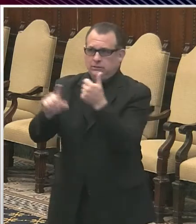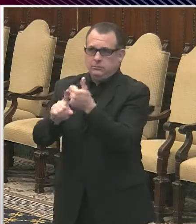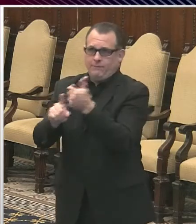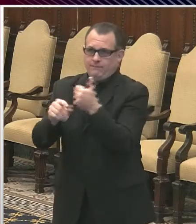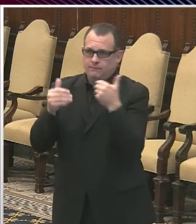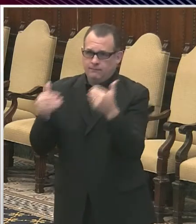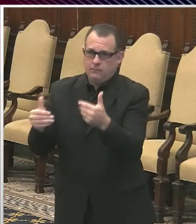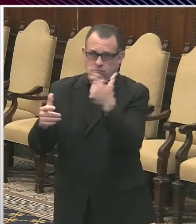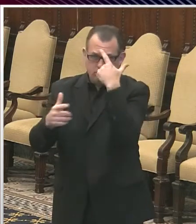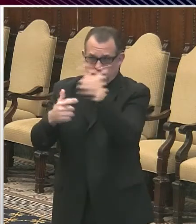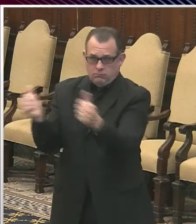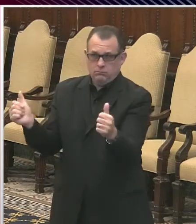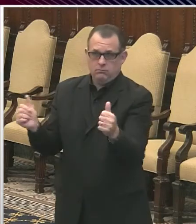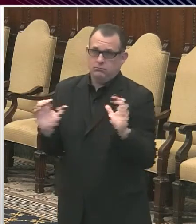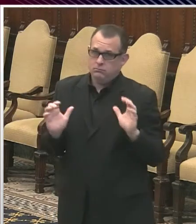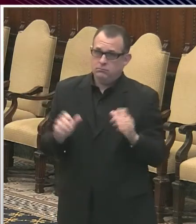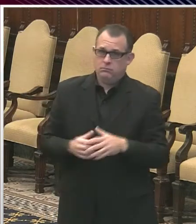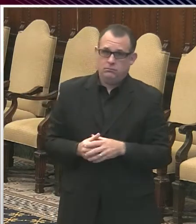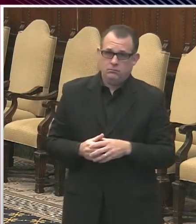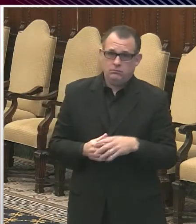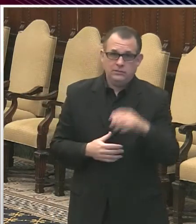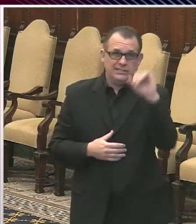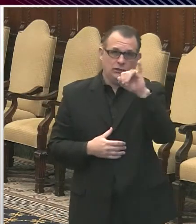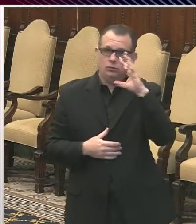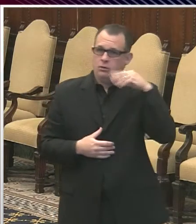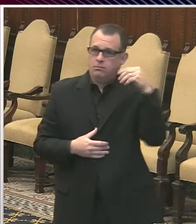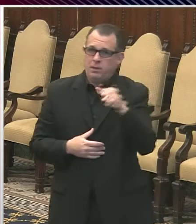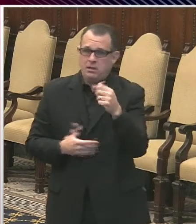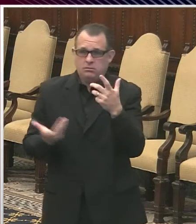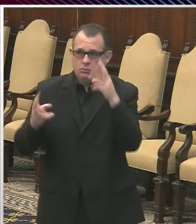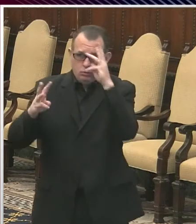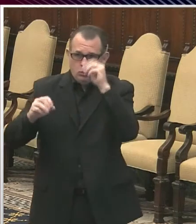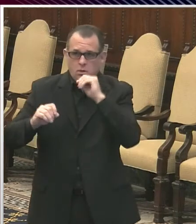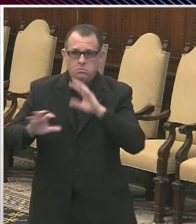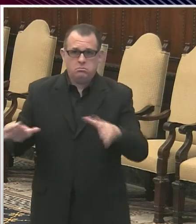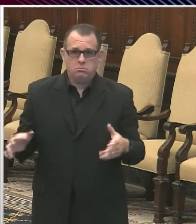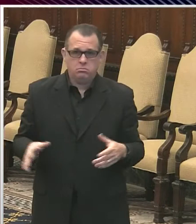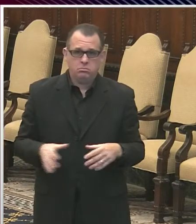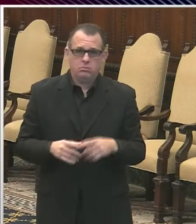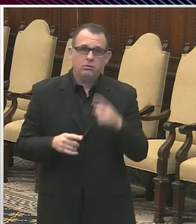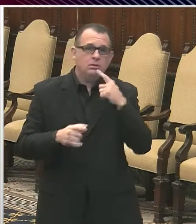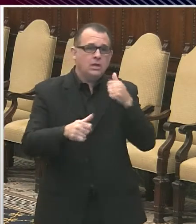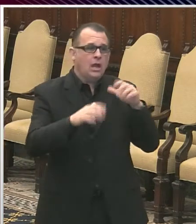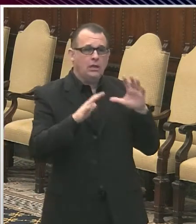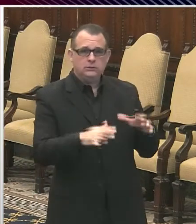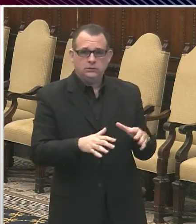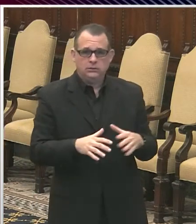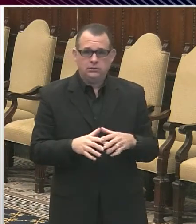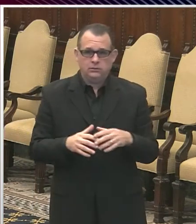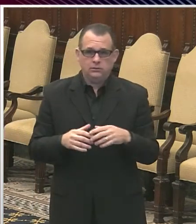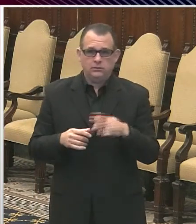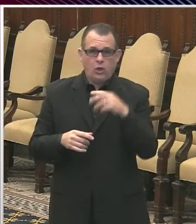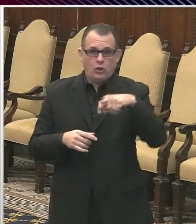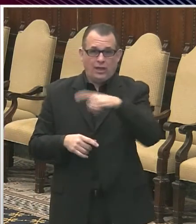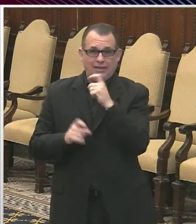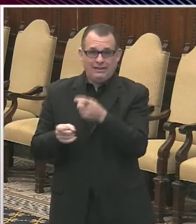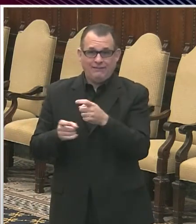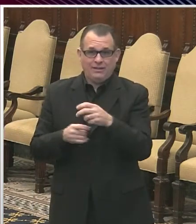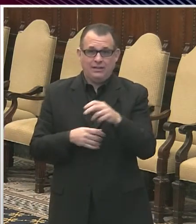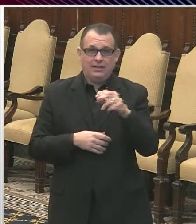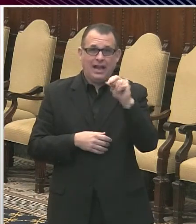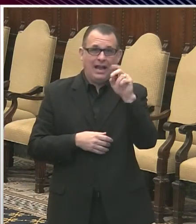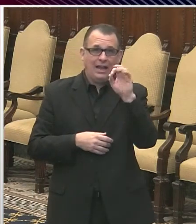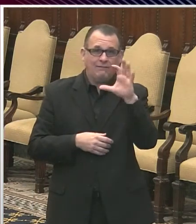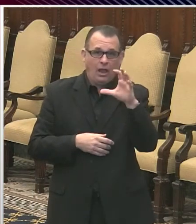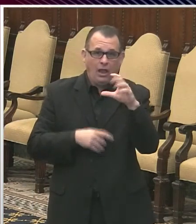and that is covered by their insurance. Excellent. And are they given N95 masks, not cloth